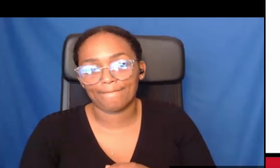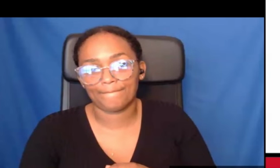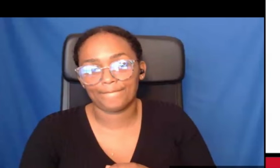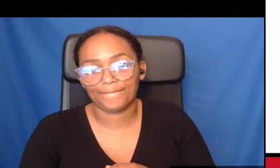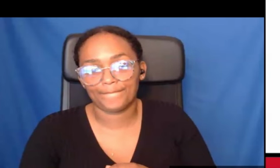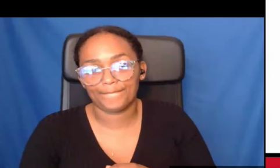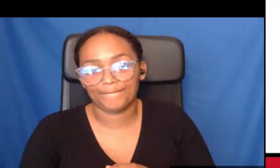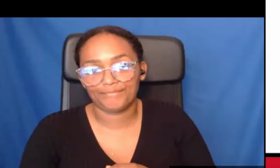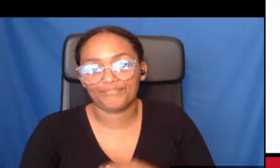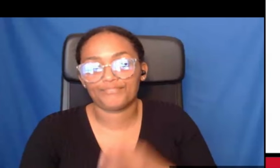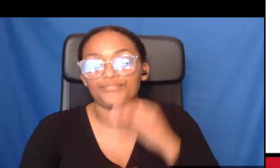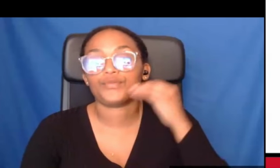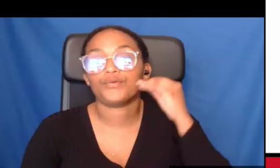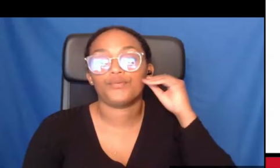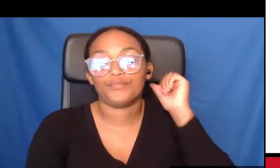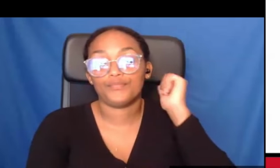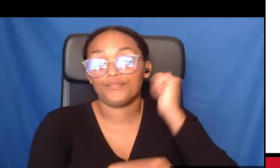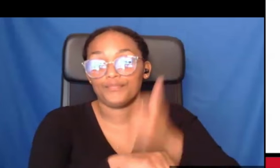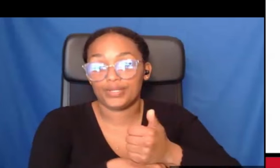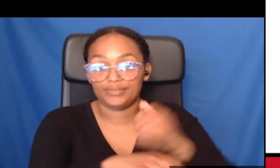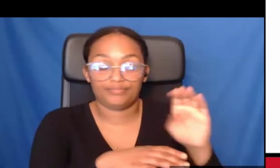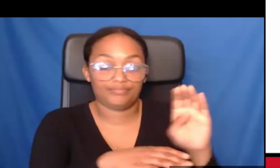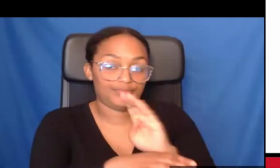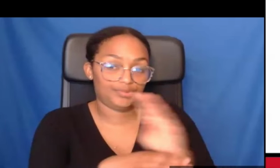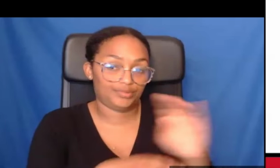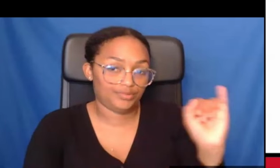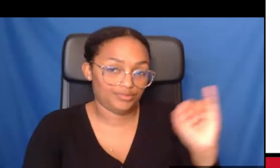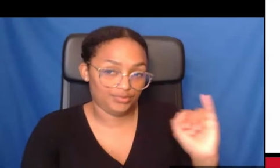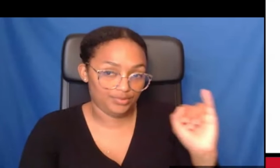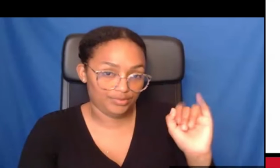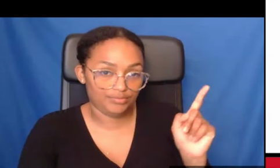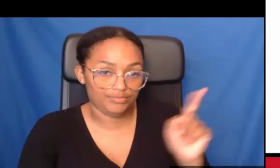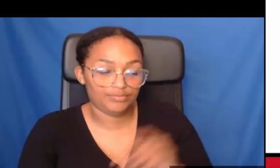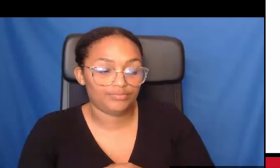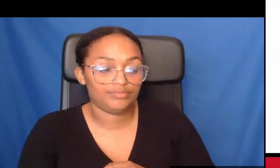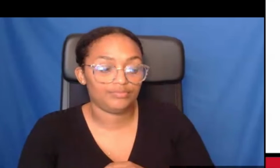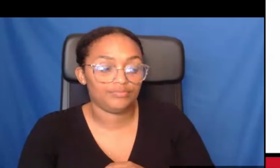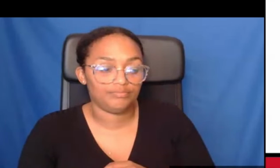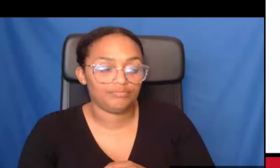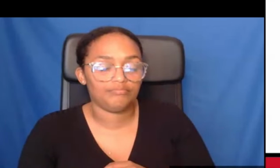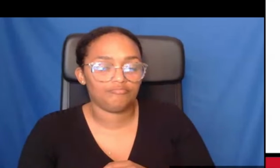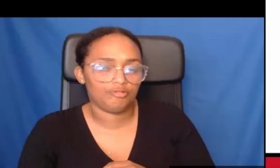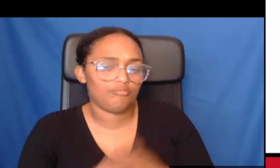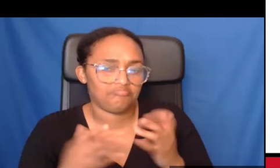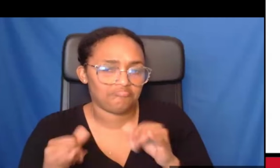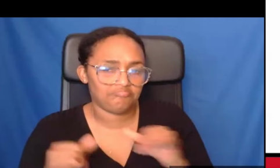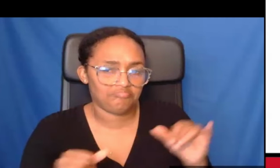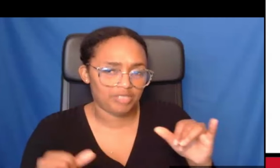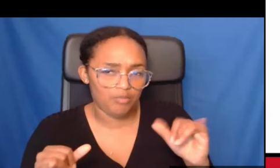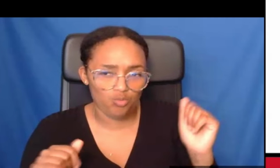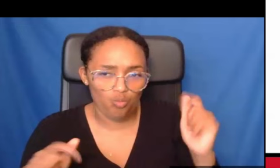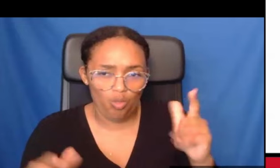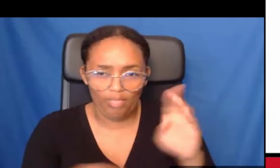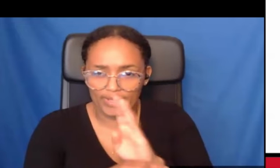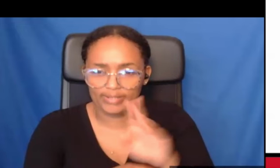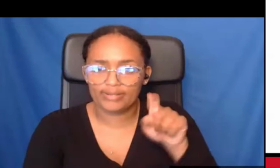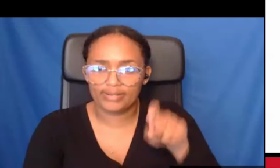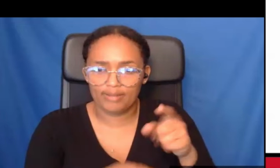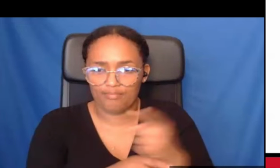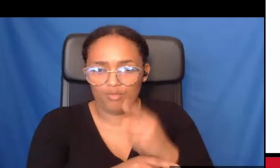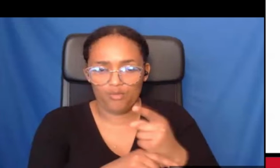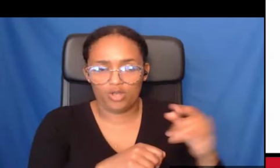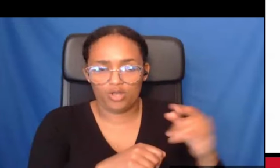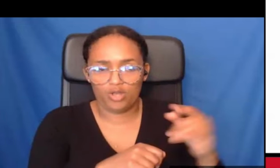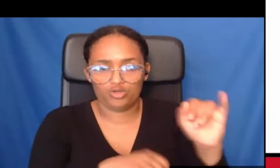Home-based business insurance. So home-based businesses, like all businesses, should be properly insured to protect the